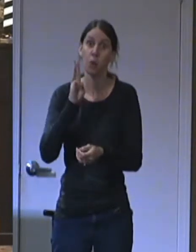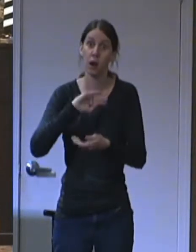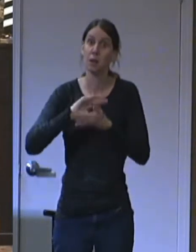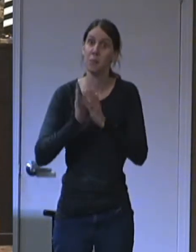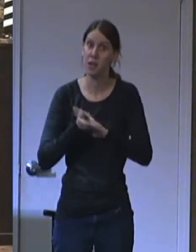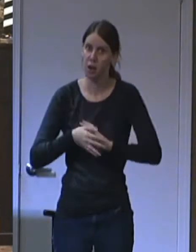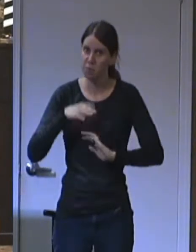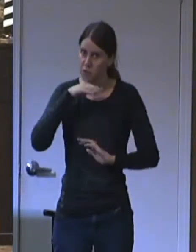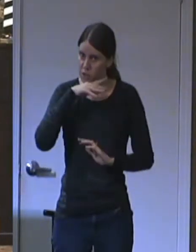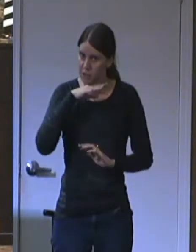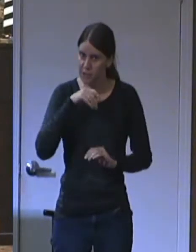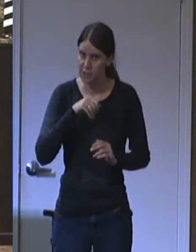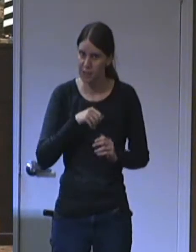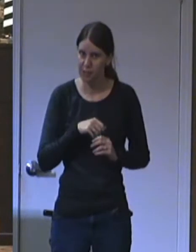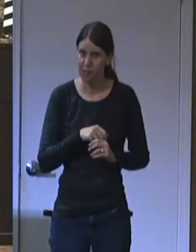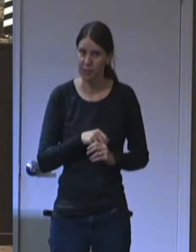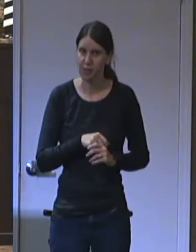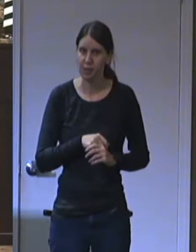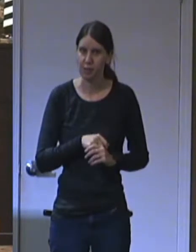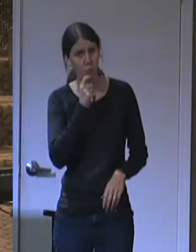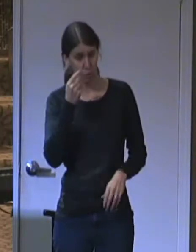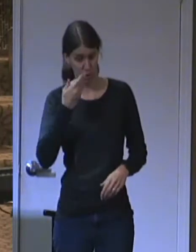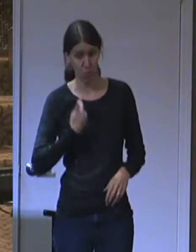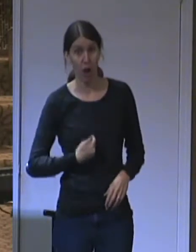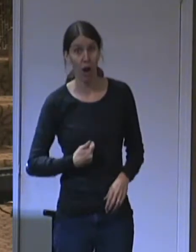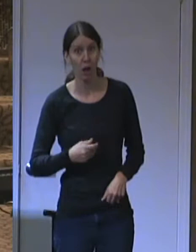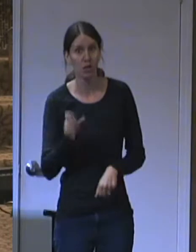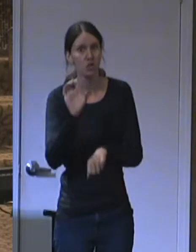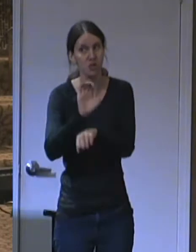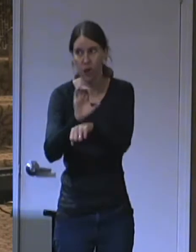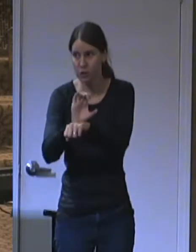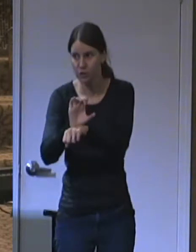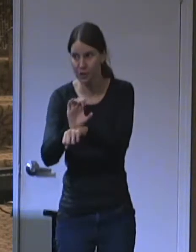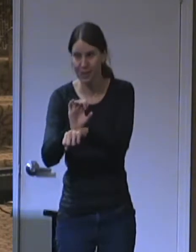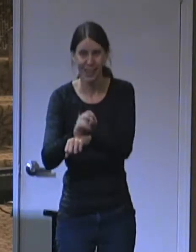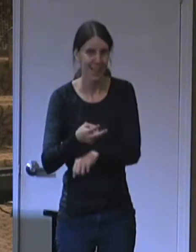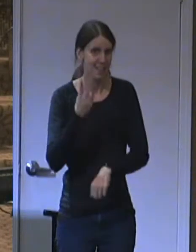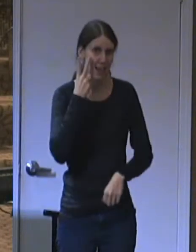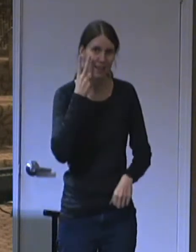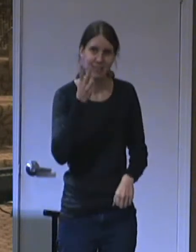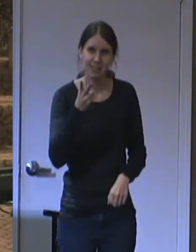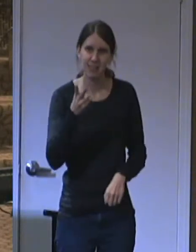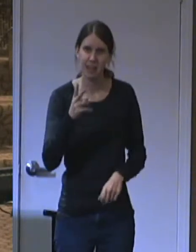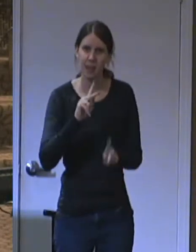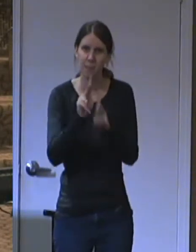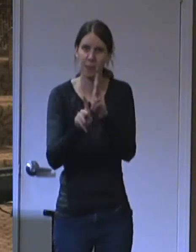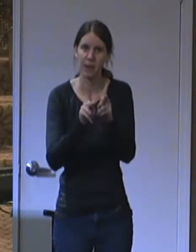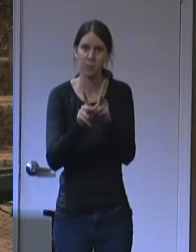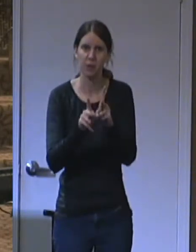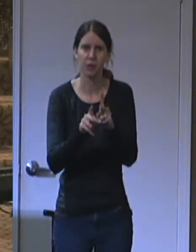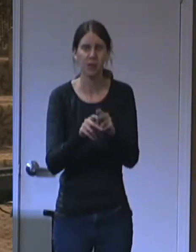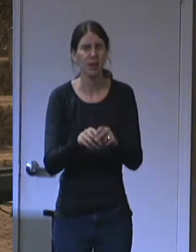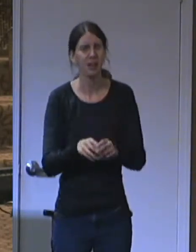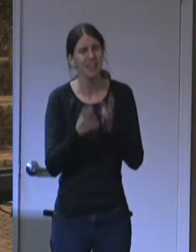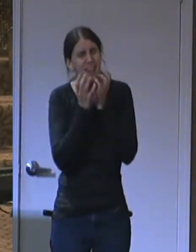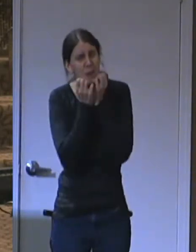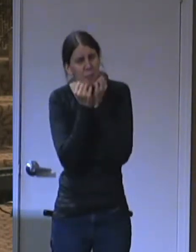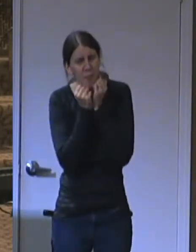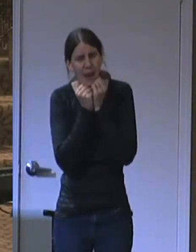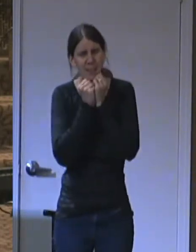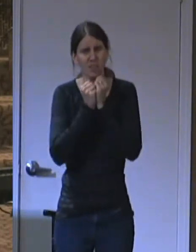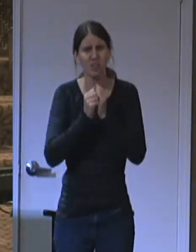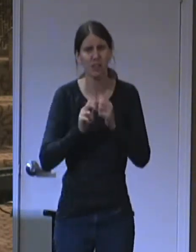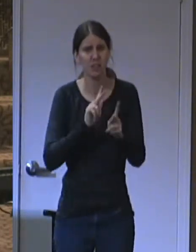We have to think about that. Are we church? They see a people that are concerned and they